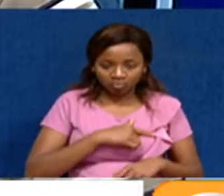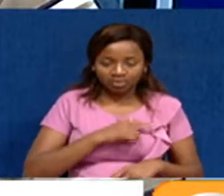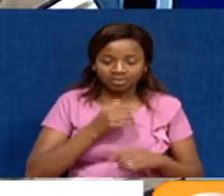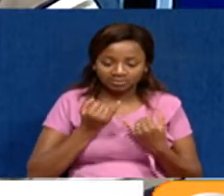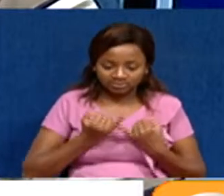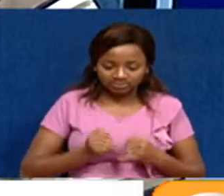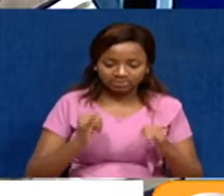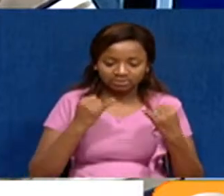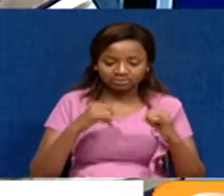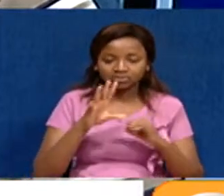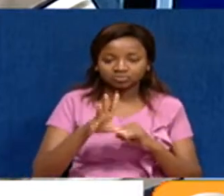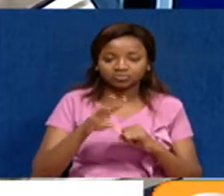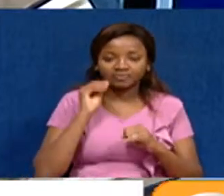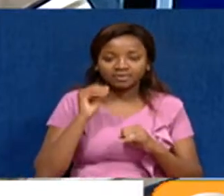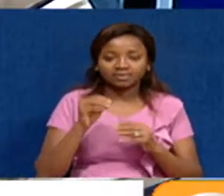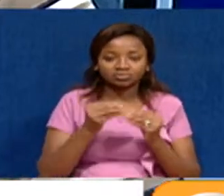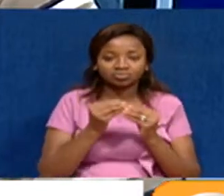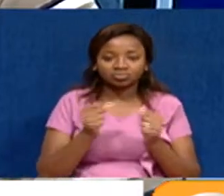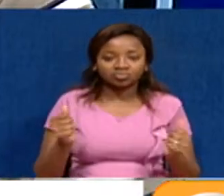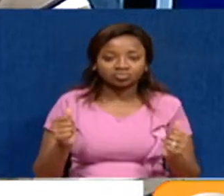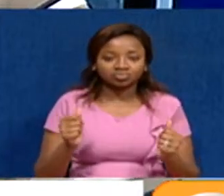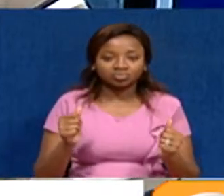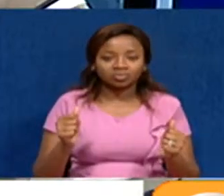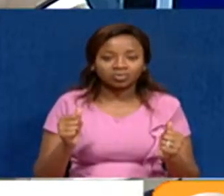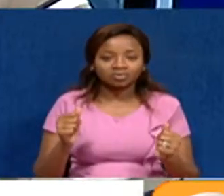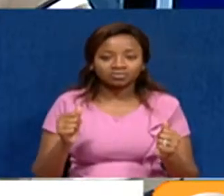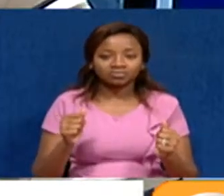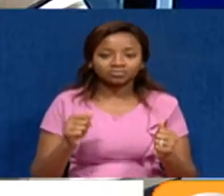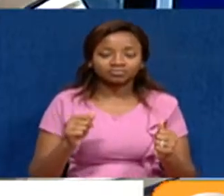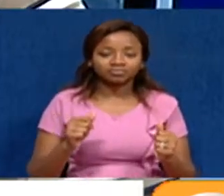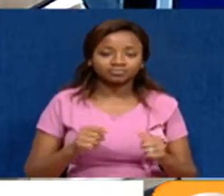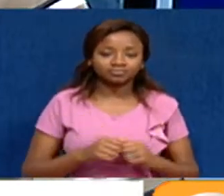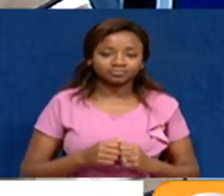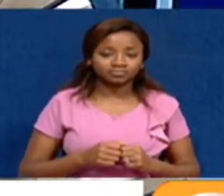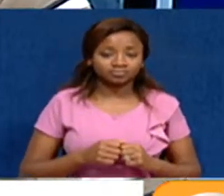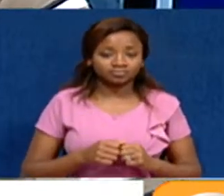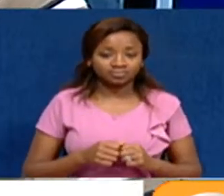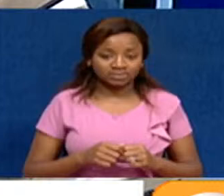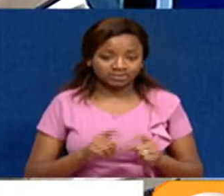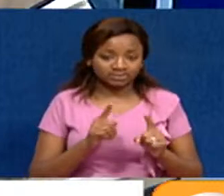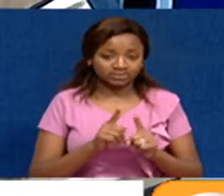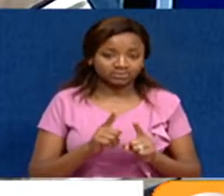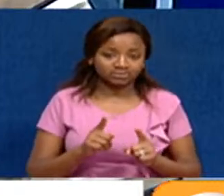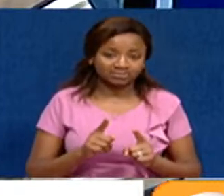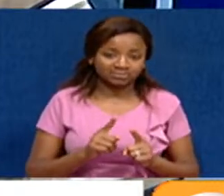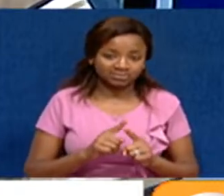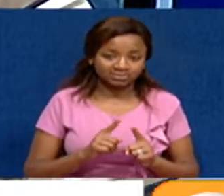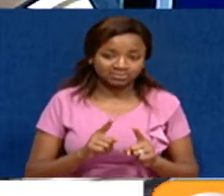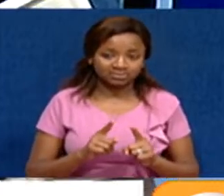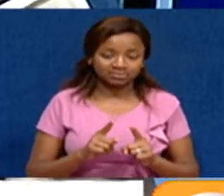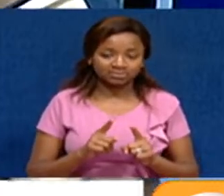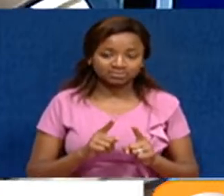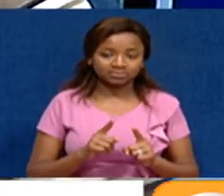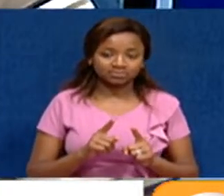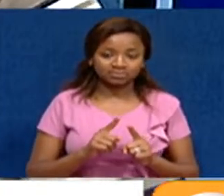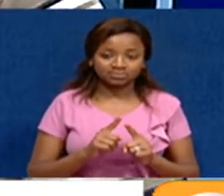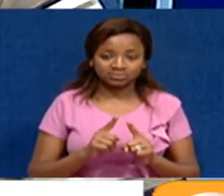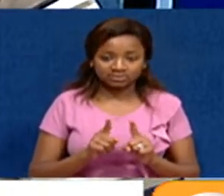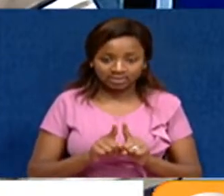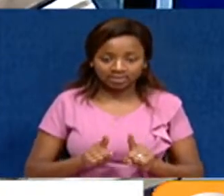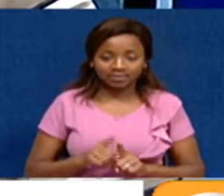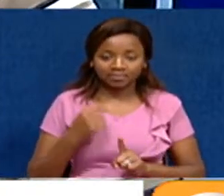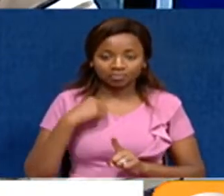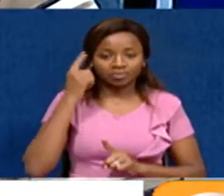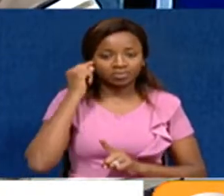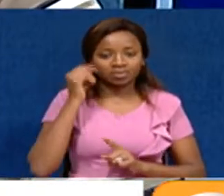I understand a normalization committee should be formed to streamline things so that we get back to business with FIFA. We are thinking about